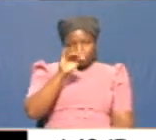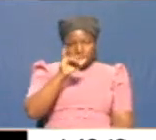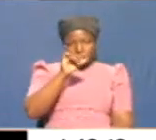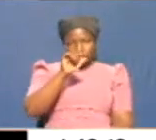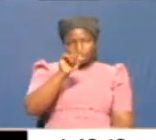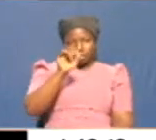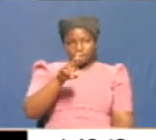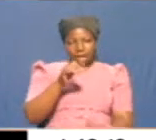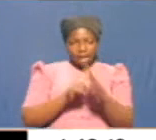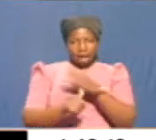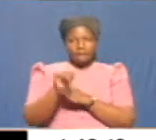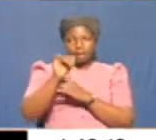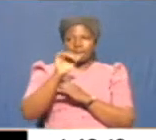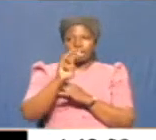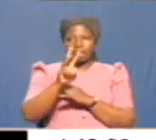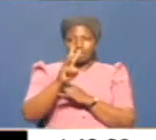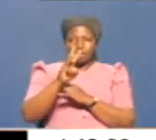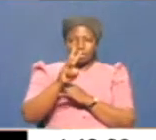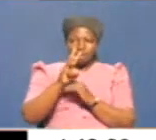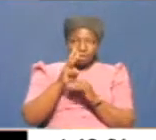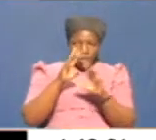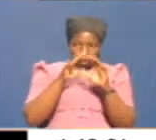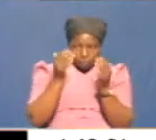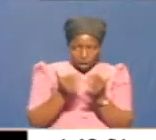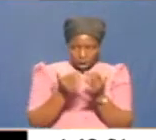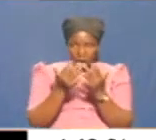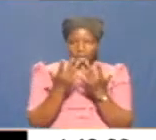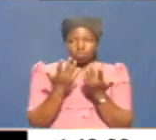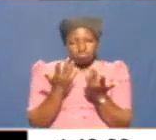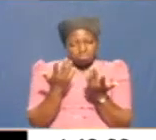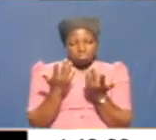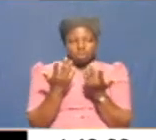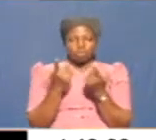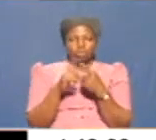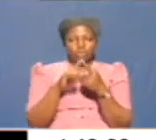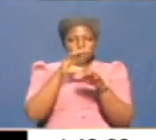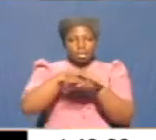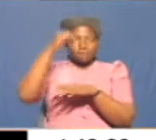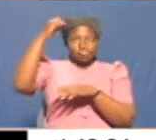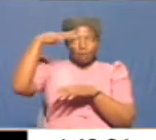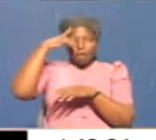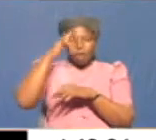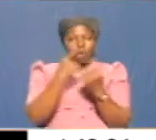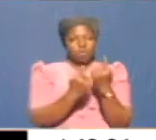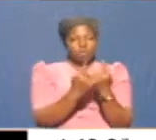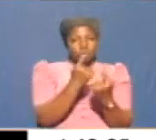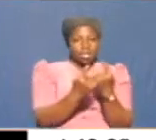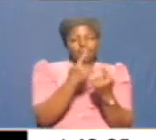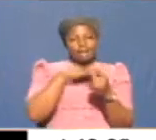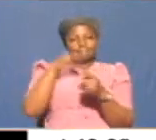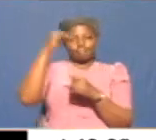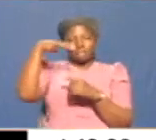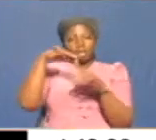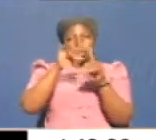avail cheap and sustainable power for lighting and cooking. The beneficiaries will be households that are yet to be connected to